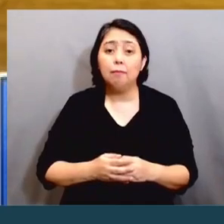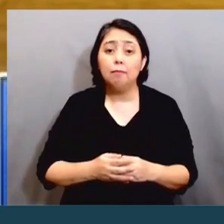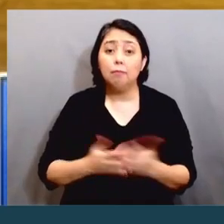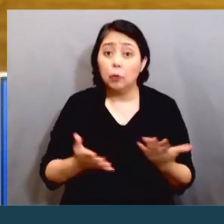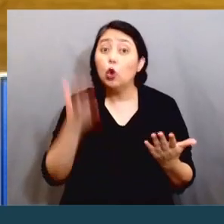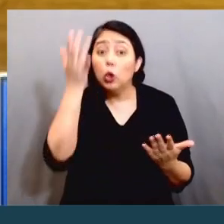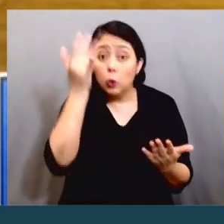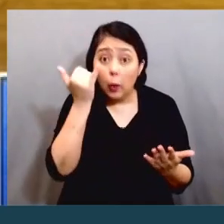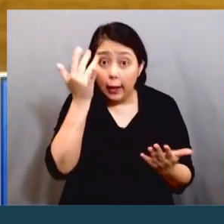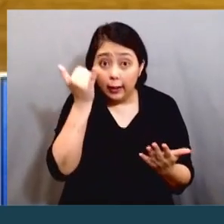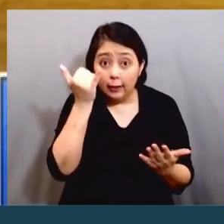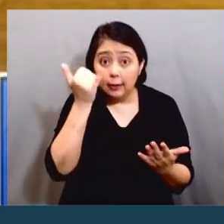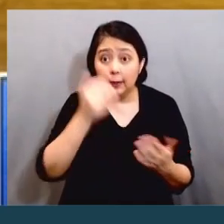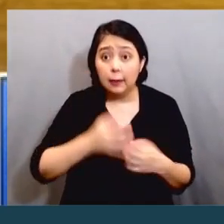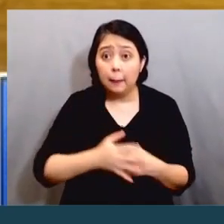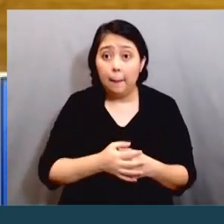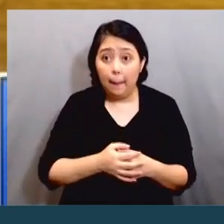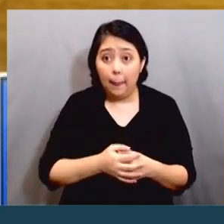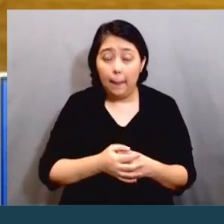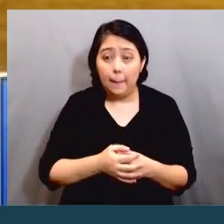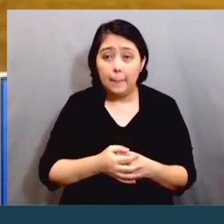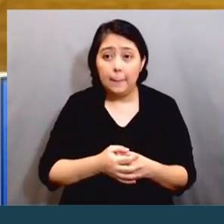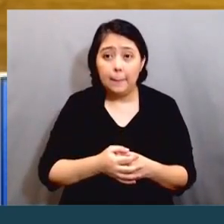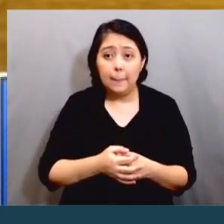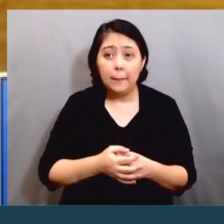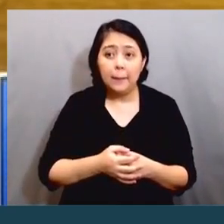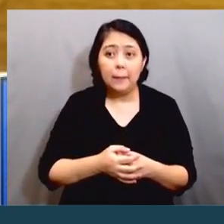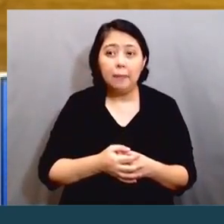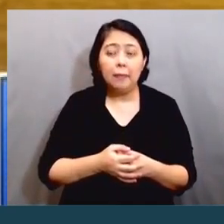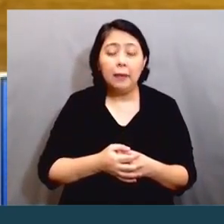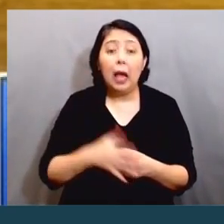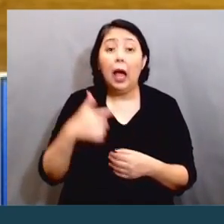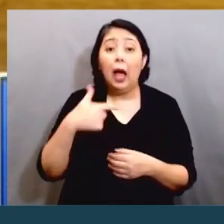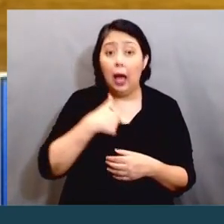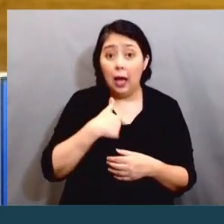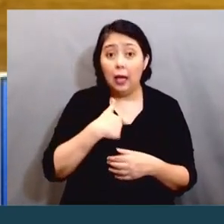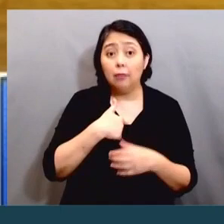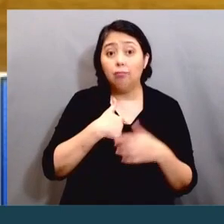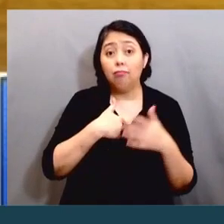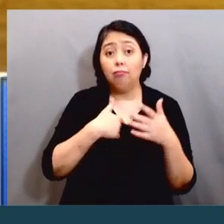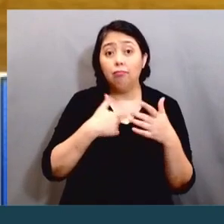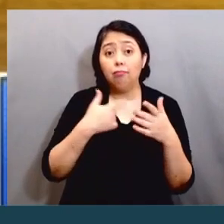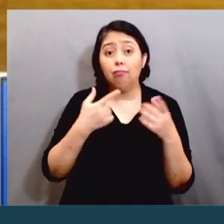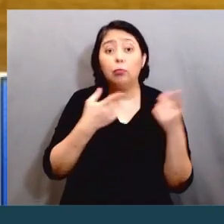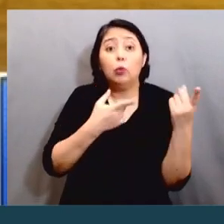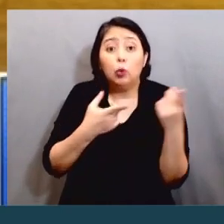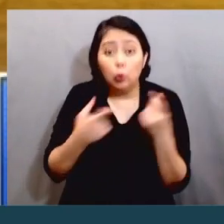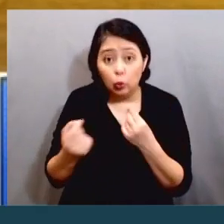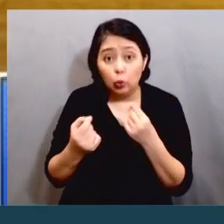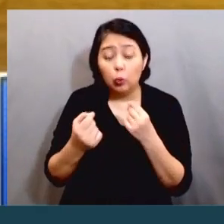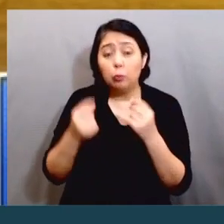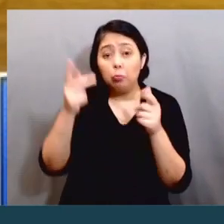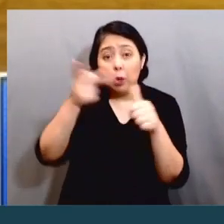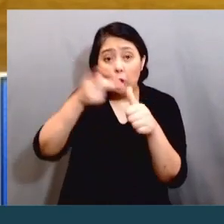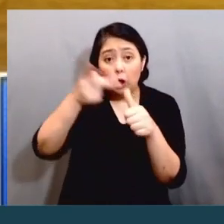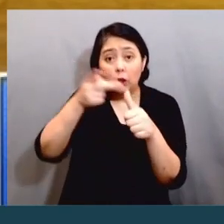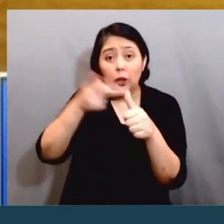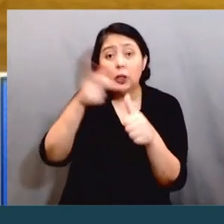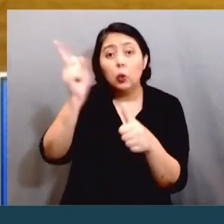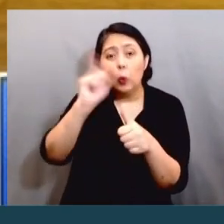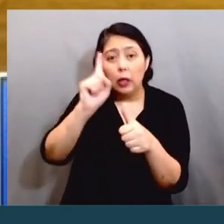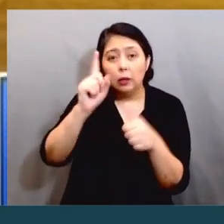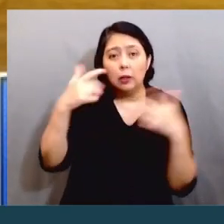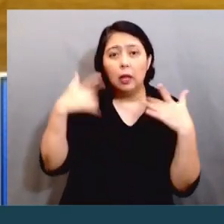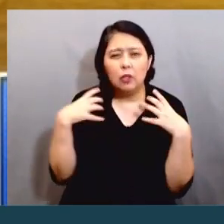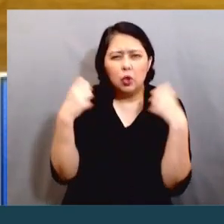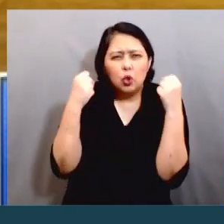I made it a priority to strengthen the institution, boost the